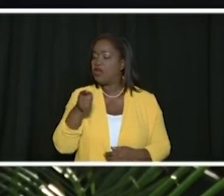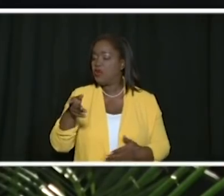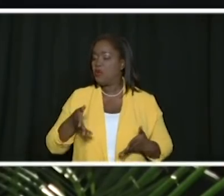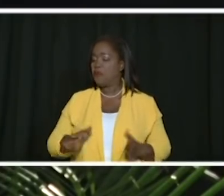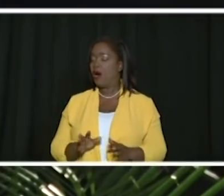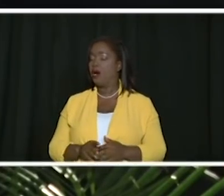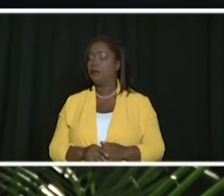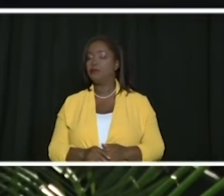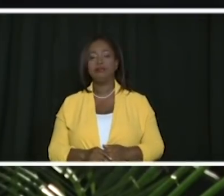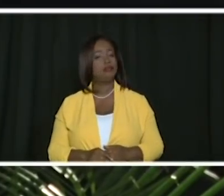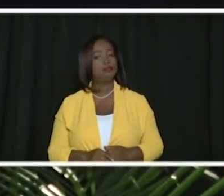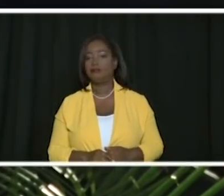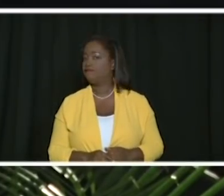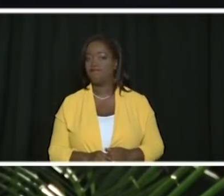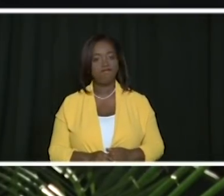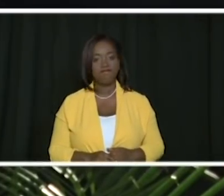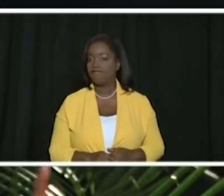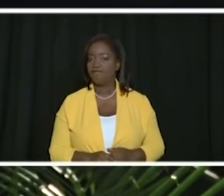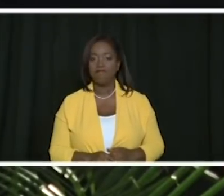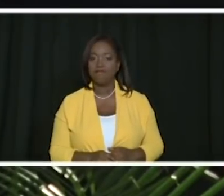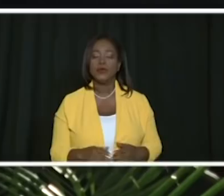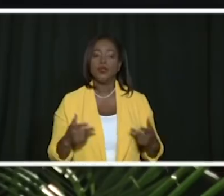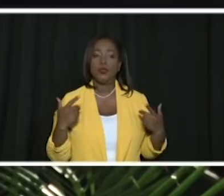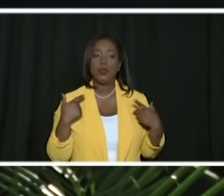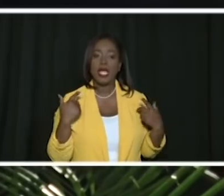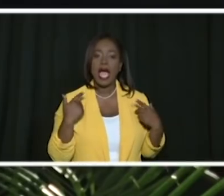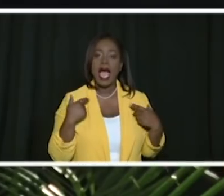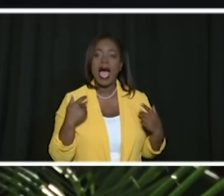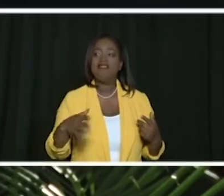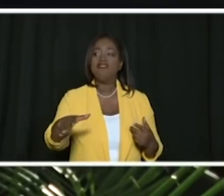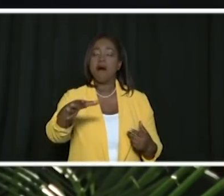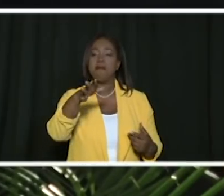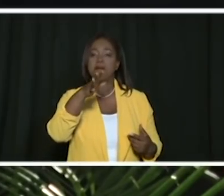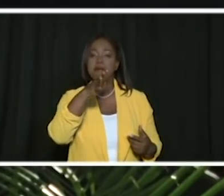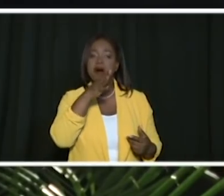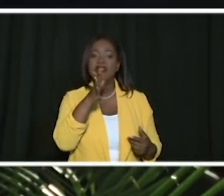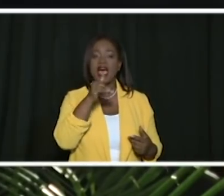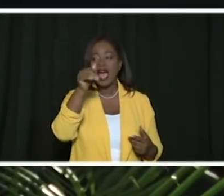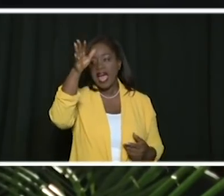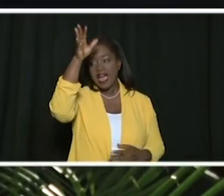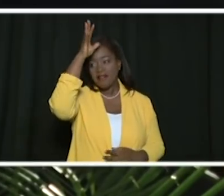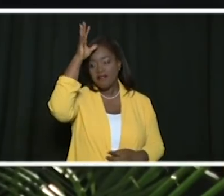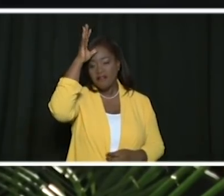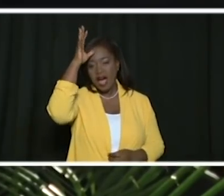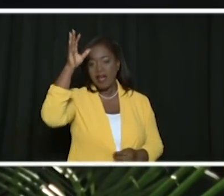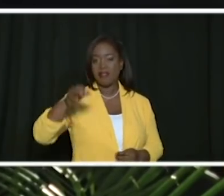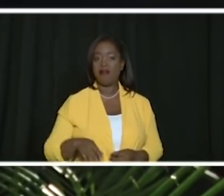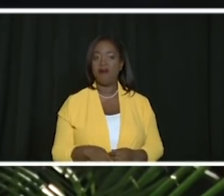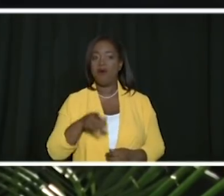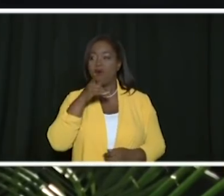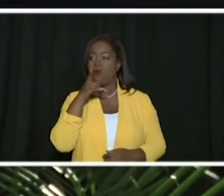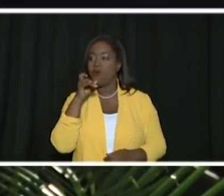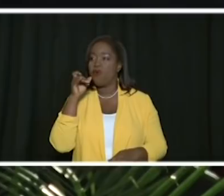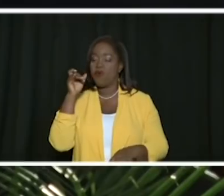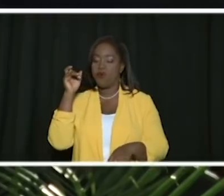and fathers or men and women who have actually reproduced and caused the birth of children who refer to their children as it. Make sure they did kick